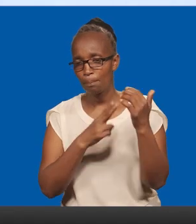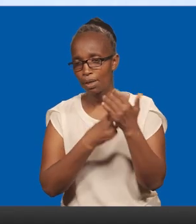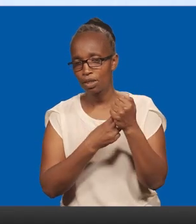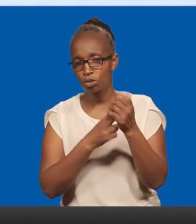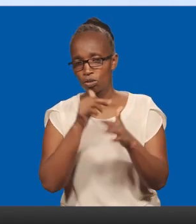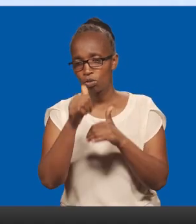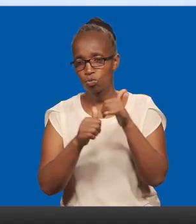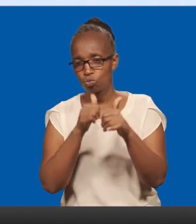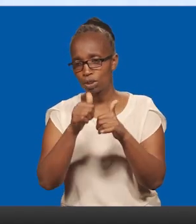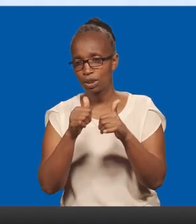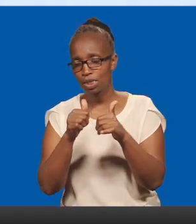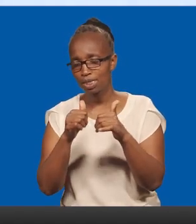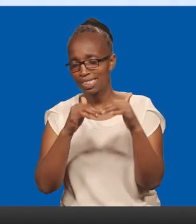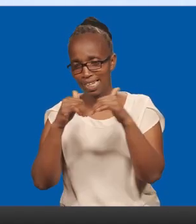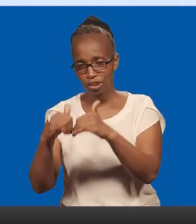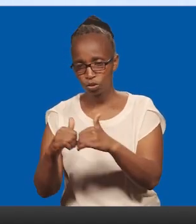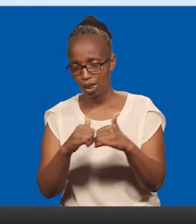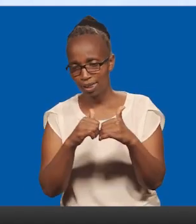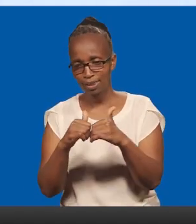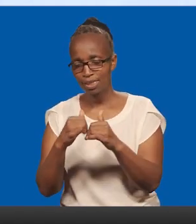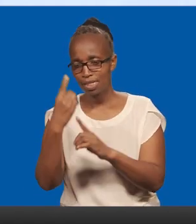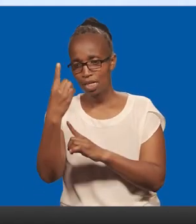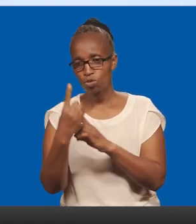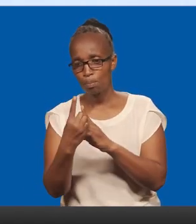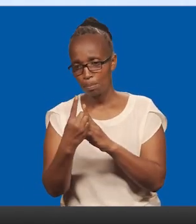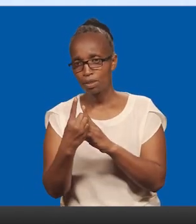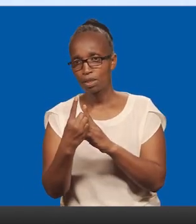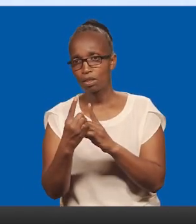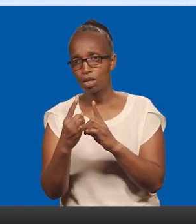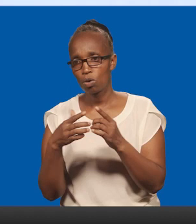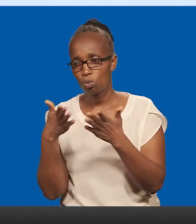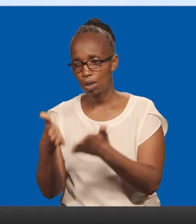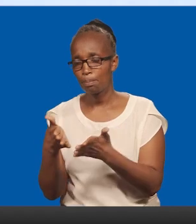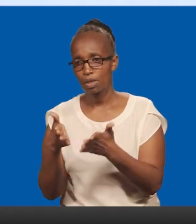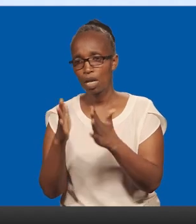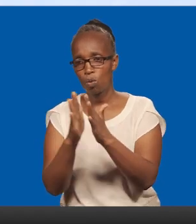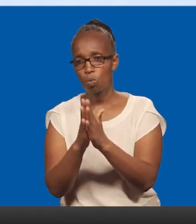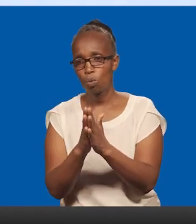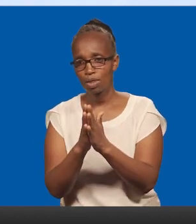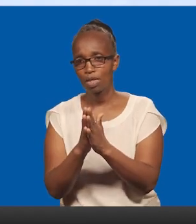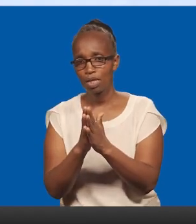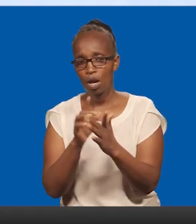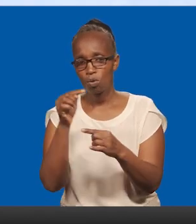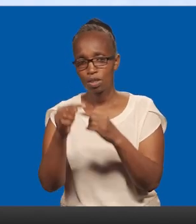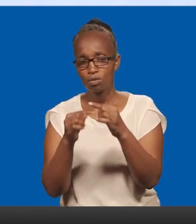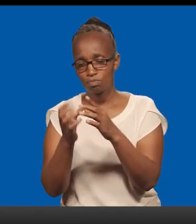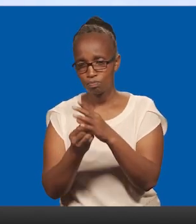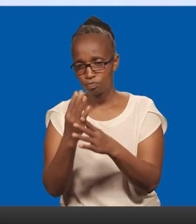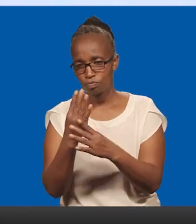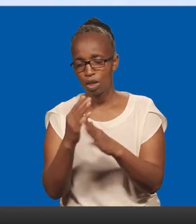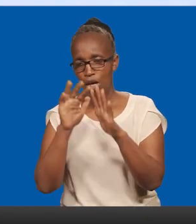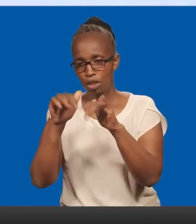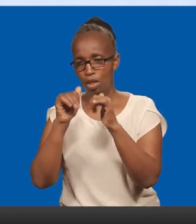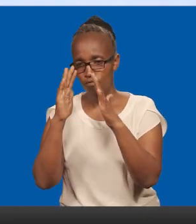to resolve key challenges in agriculture and make smallholder farmers wealthier in a commercially sustainable way.